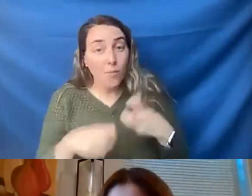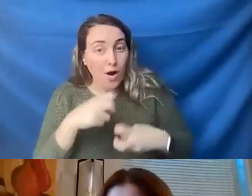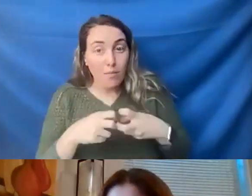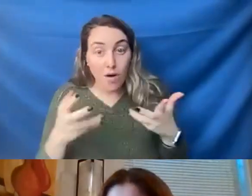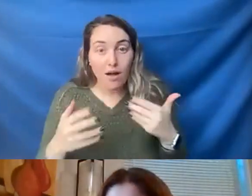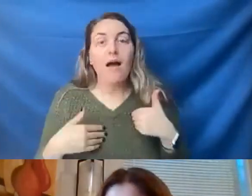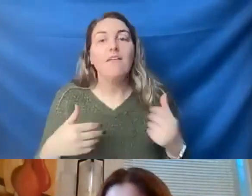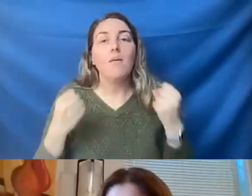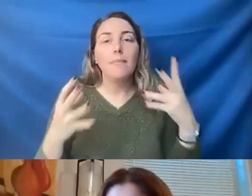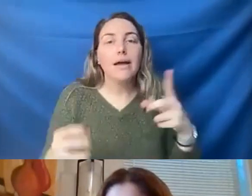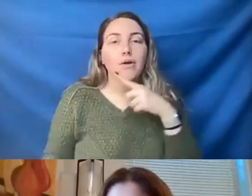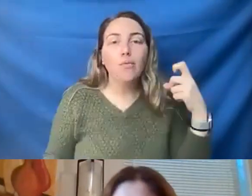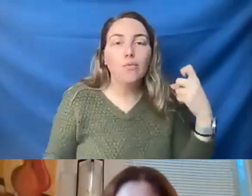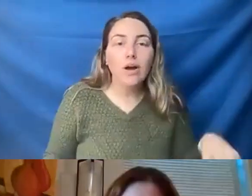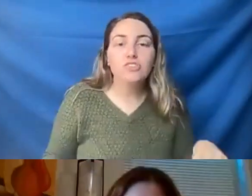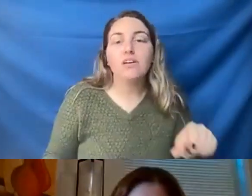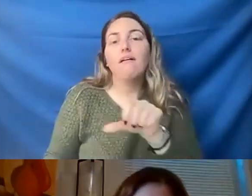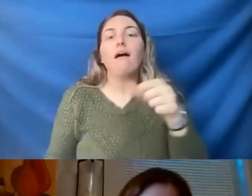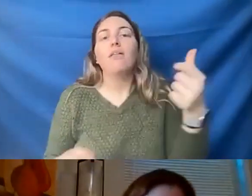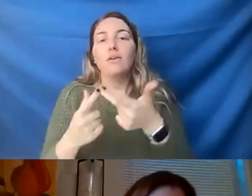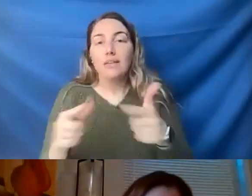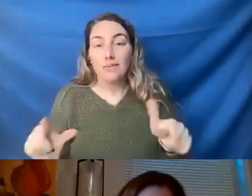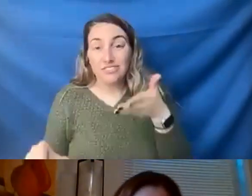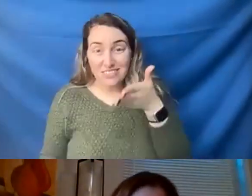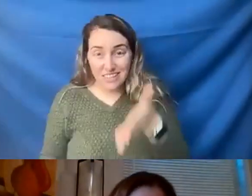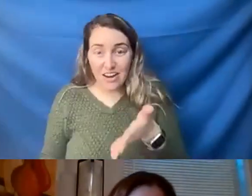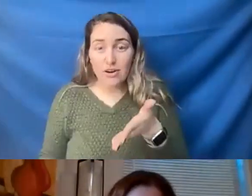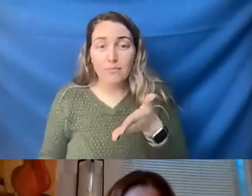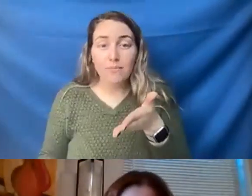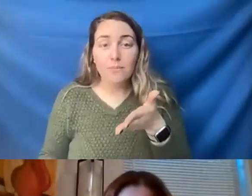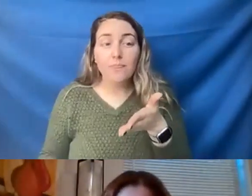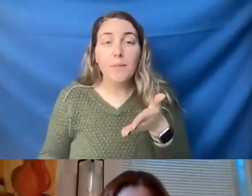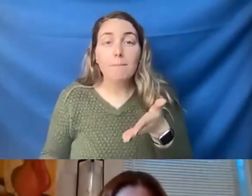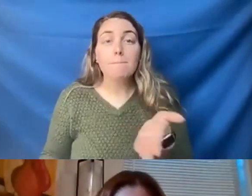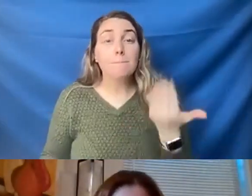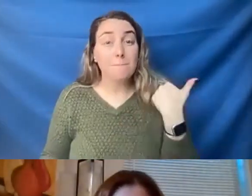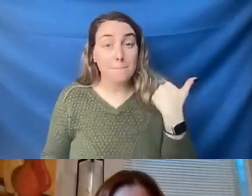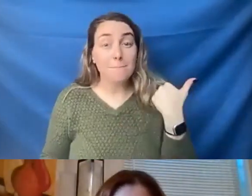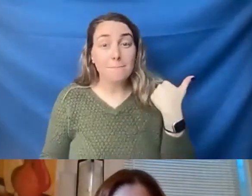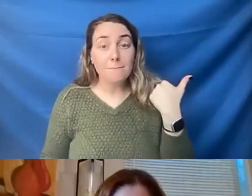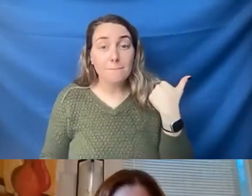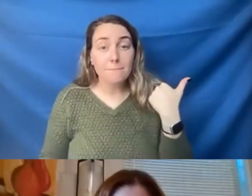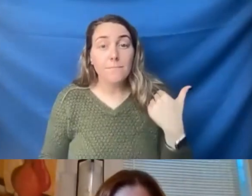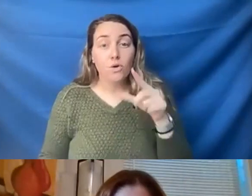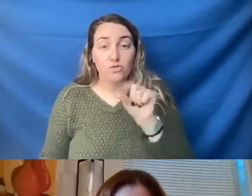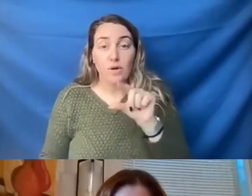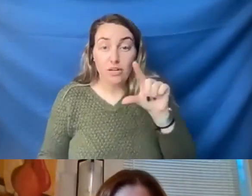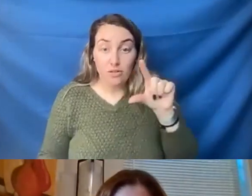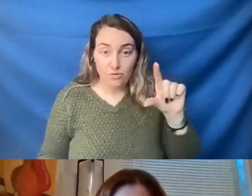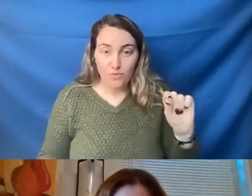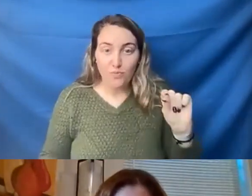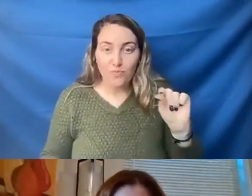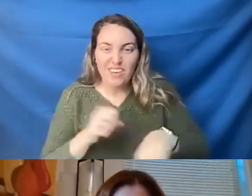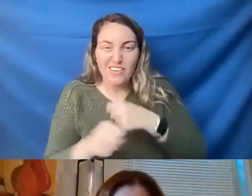have other languages there, and they did do the 2020 censors because we've been working with 2020 censors to make sure